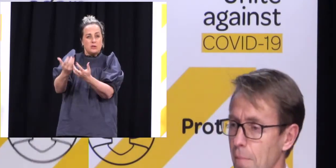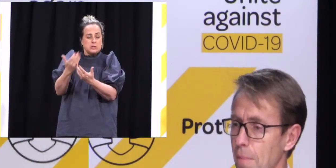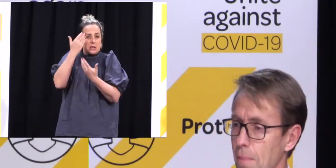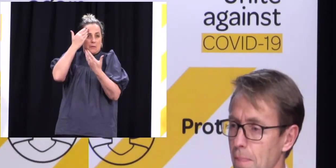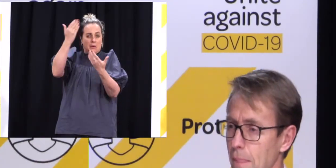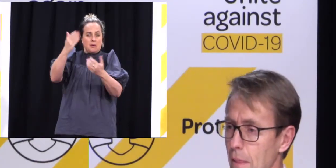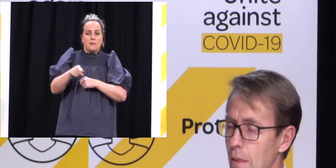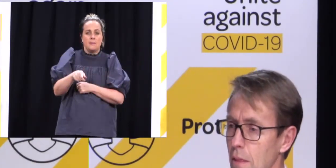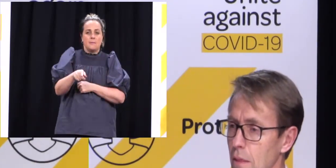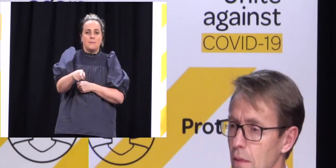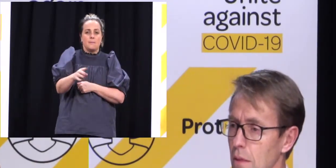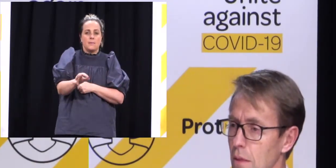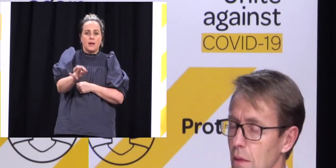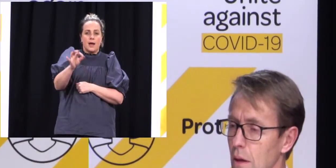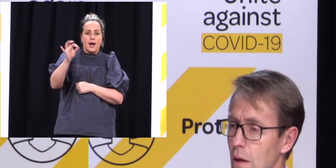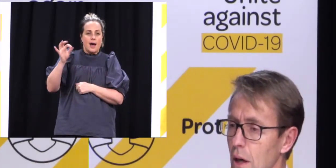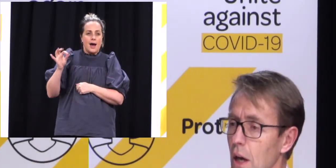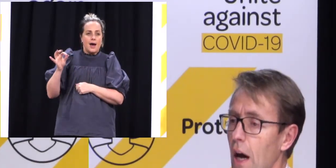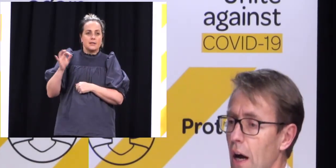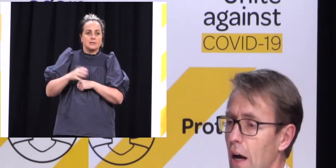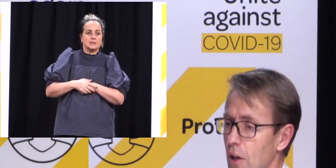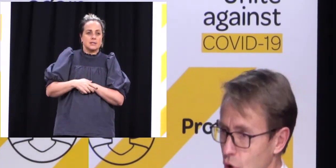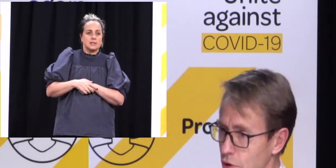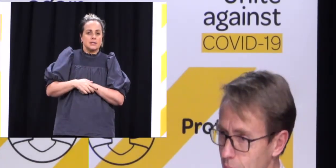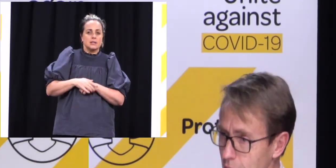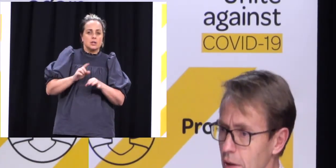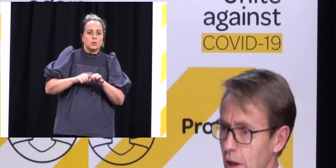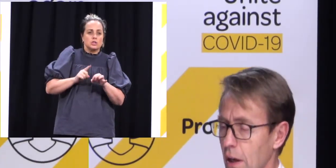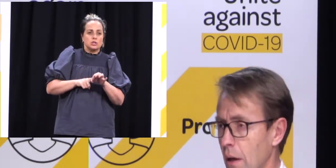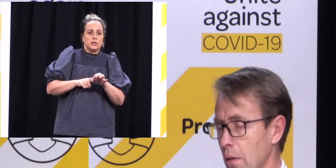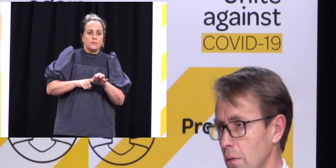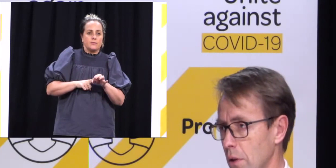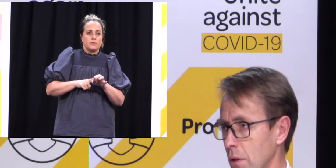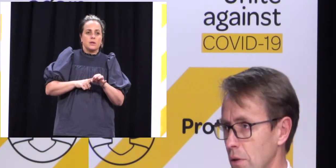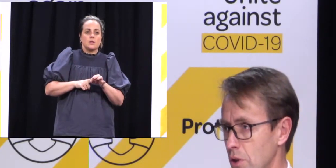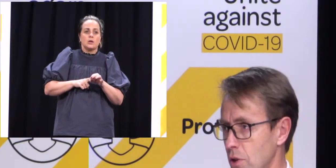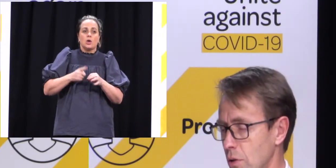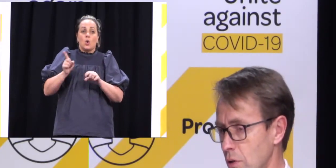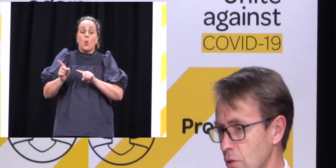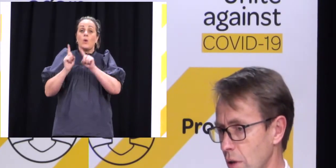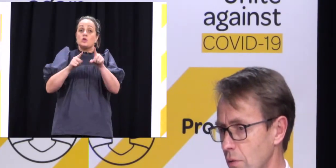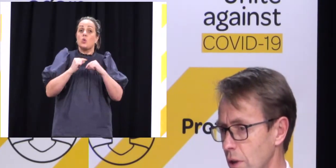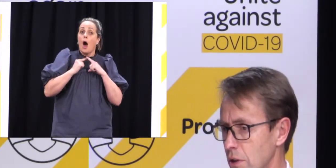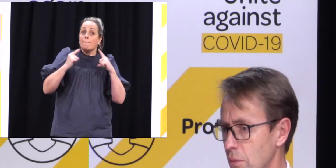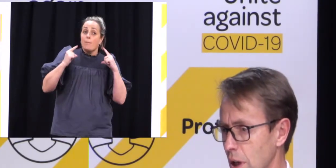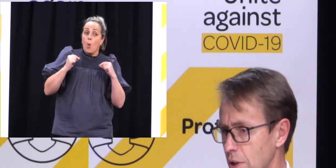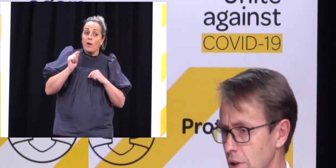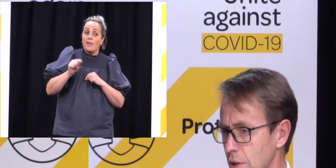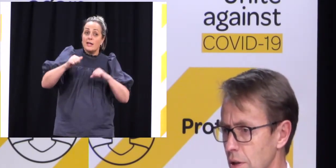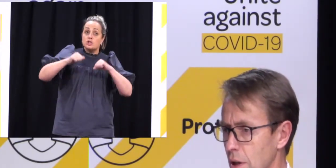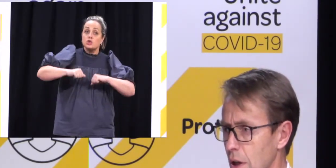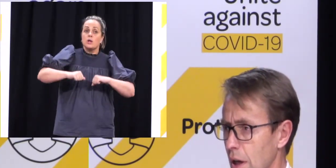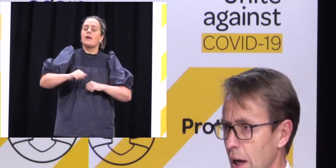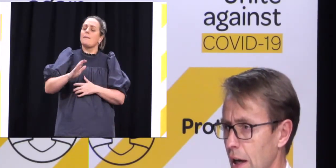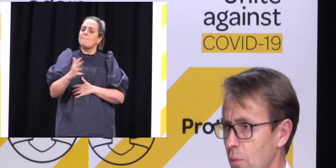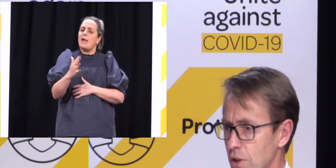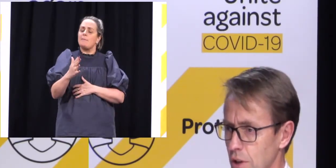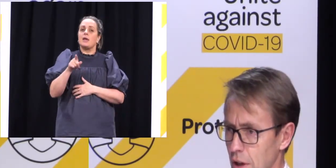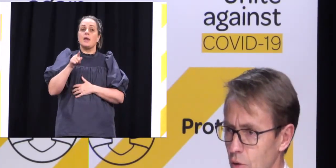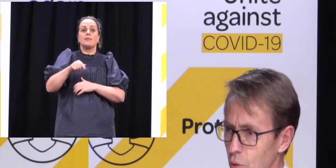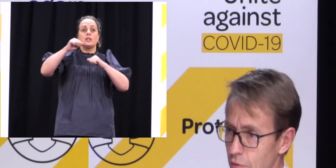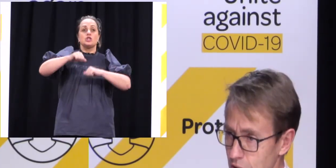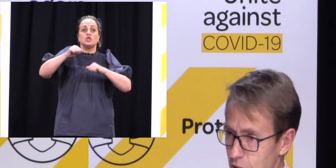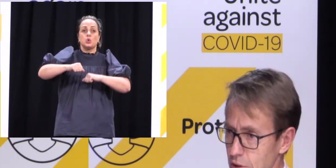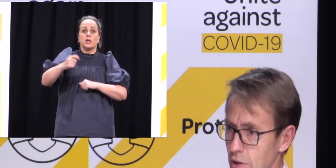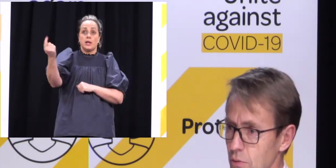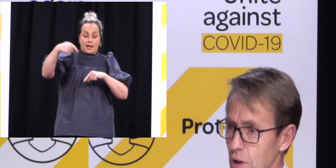to be coming from the ball that you mentioned. Could be. The student who travelled here to Wellington was in